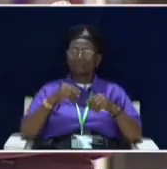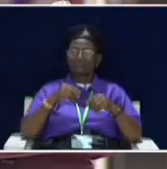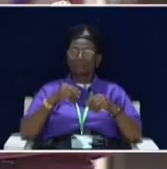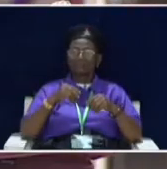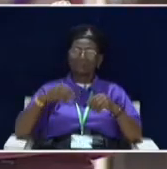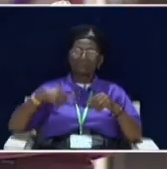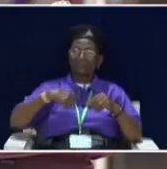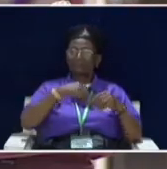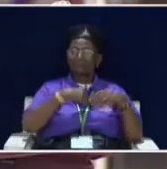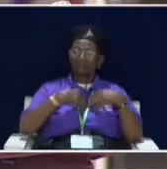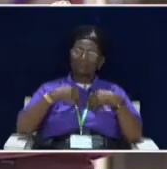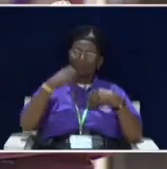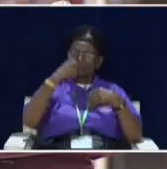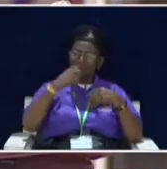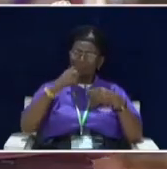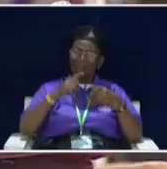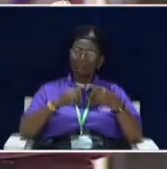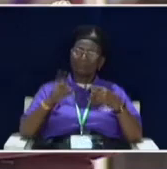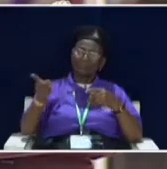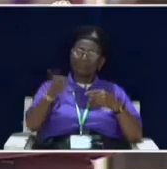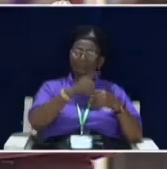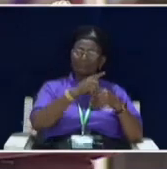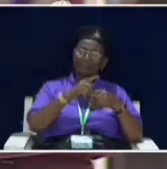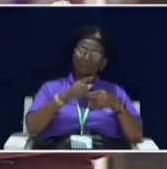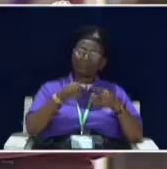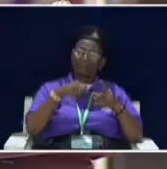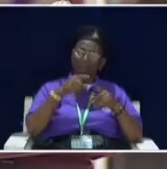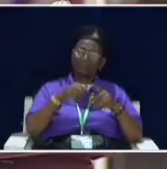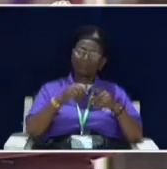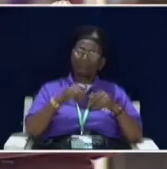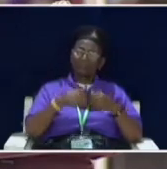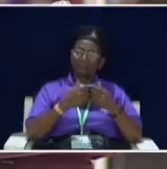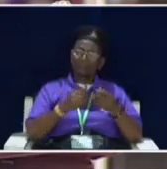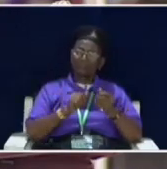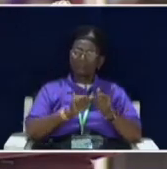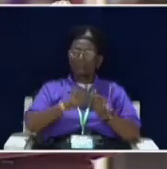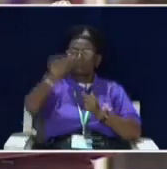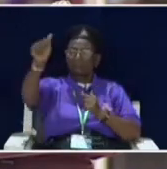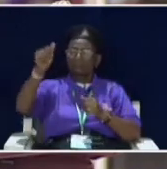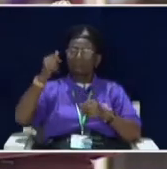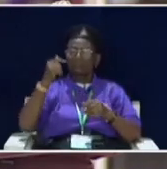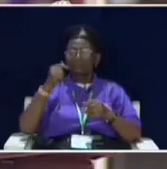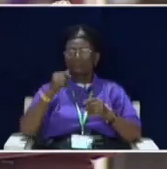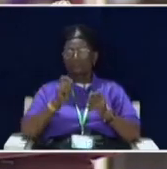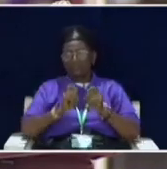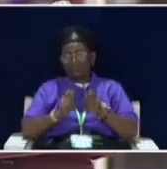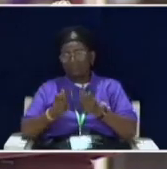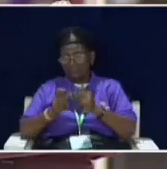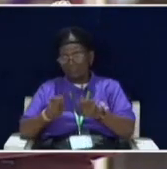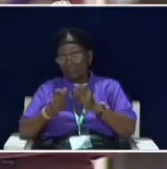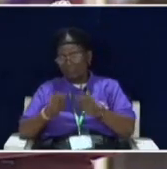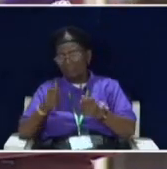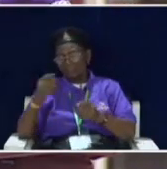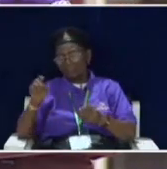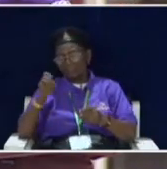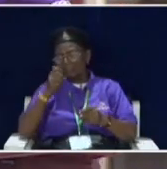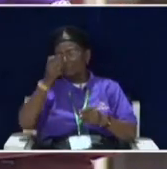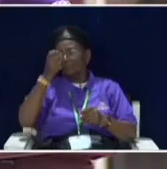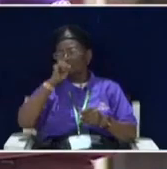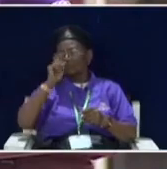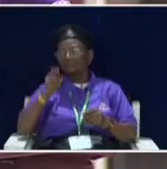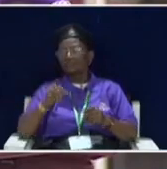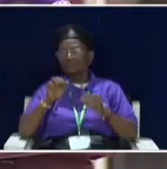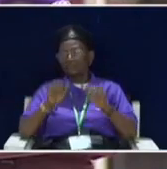spoken to you about how fast the ego can be. Once he's often wa bi o se le yara to lati rin ati lati